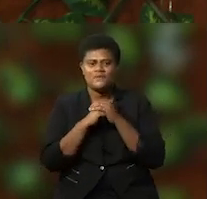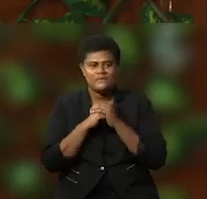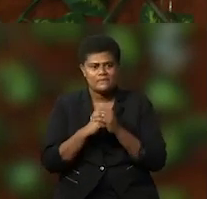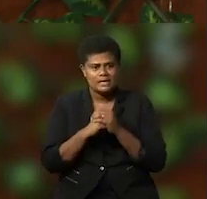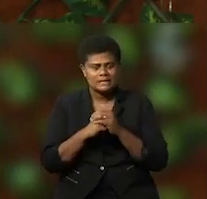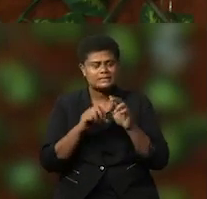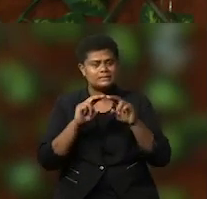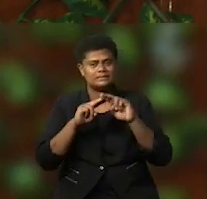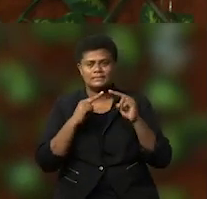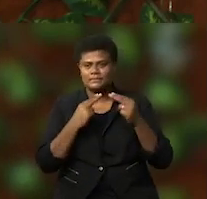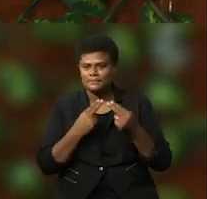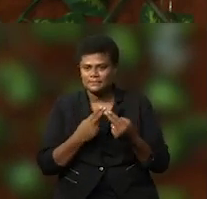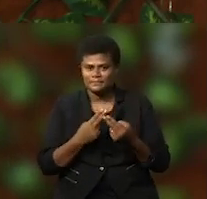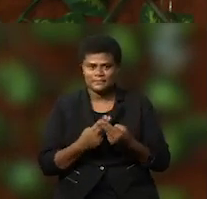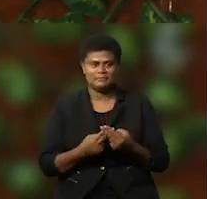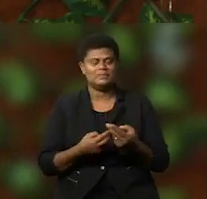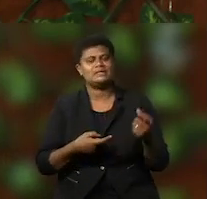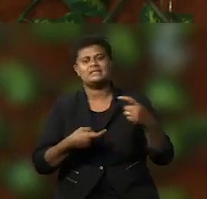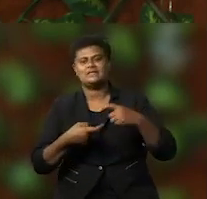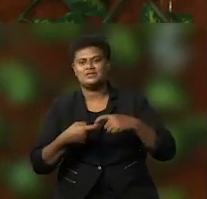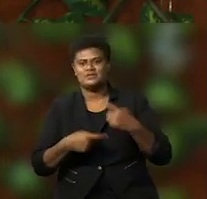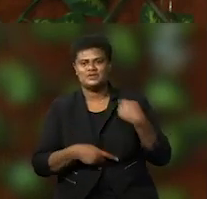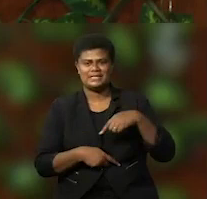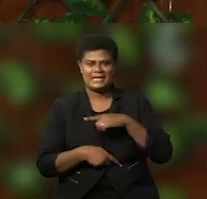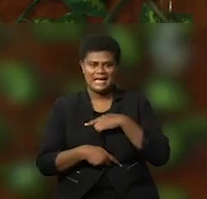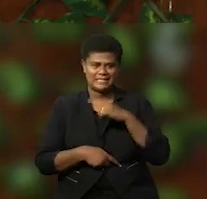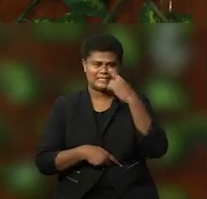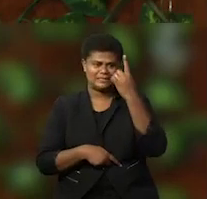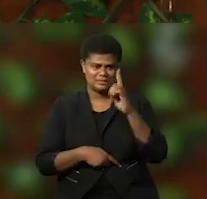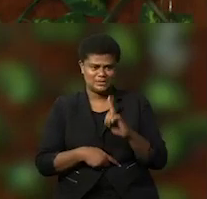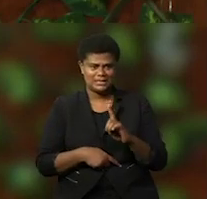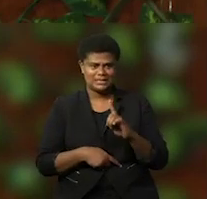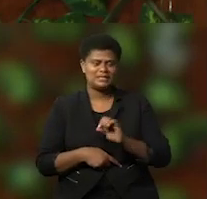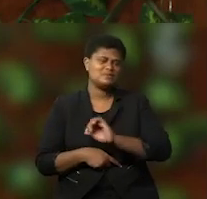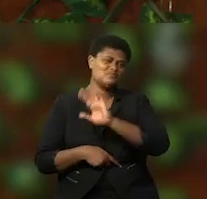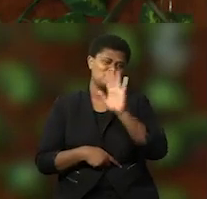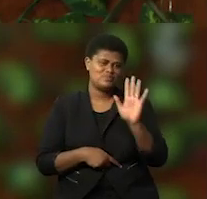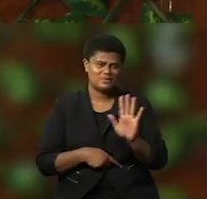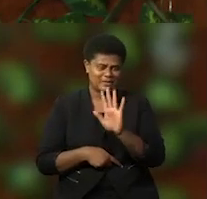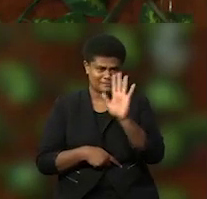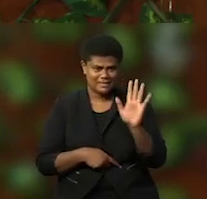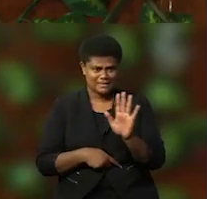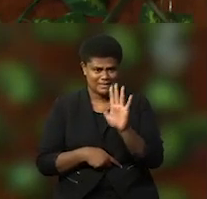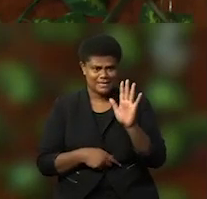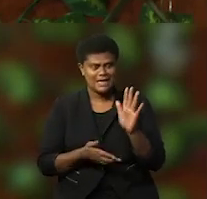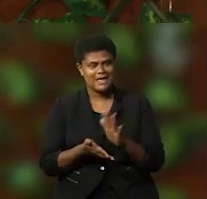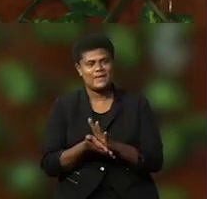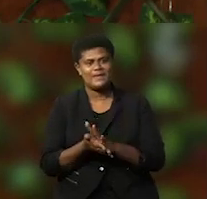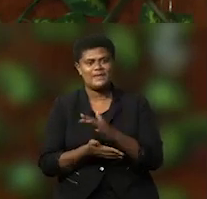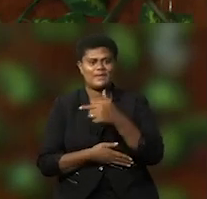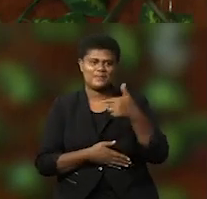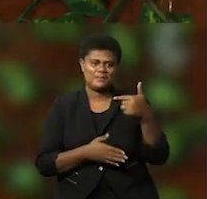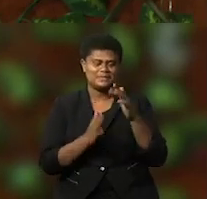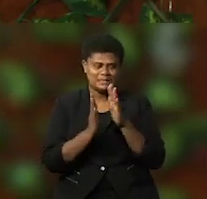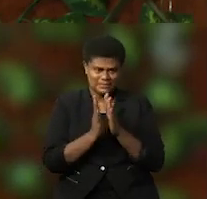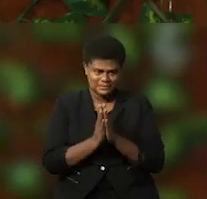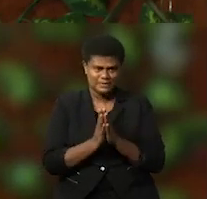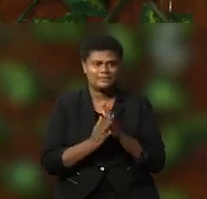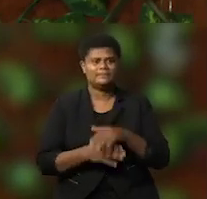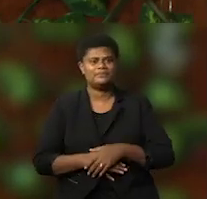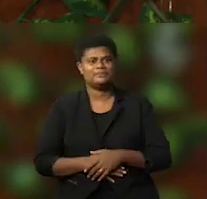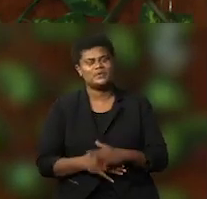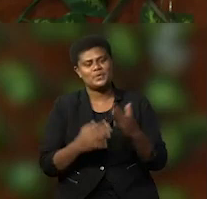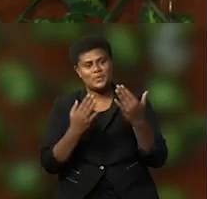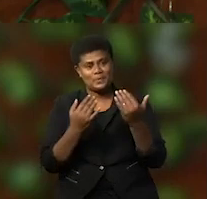are tuning in and are joining us today. Bolobinaka. Happy Sabbath, and we welcome you this morning. Now, first, we do acknowledge